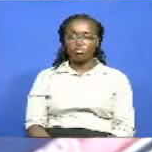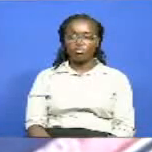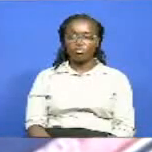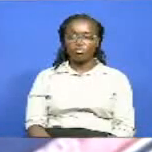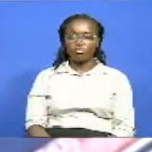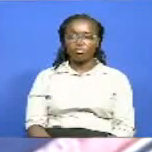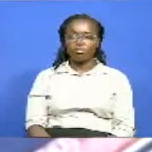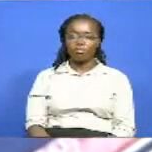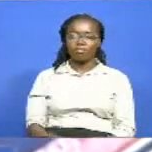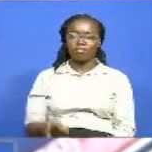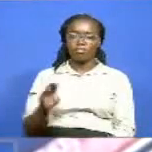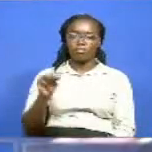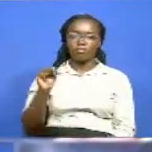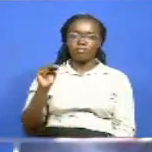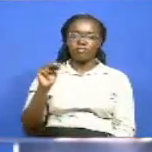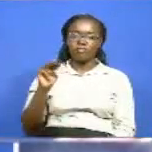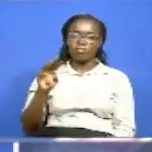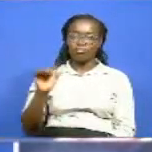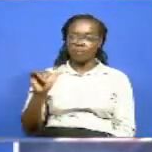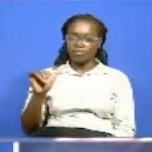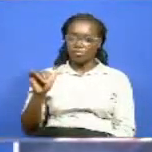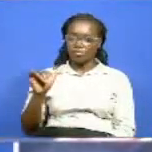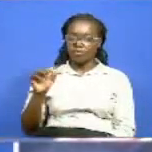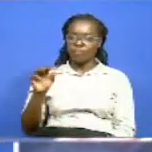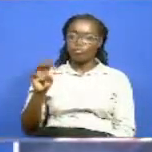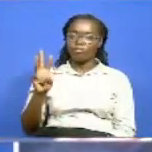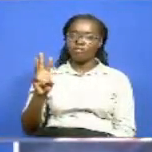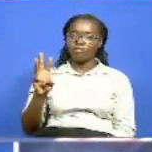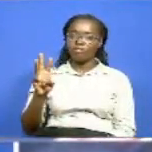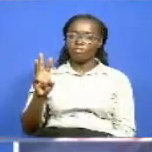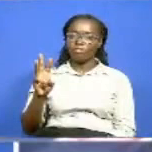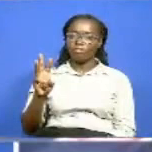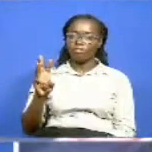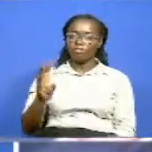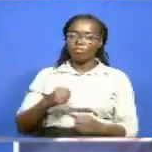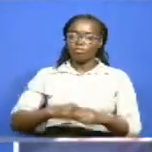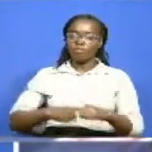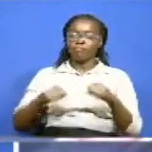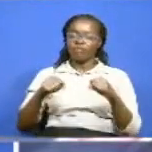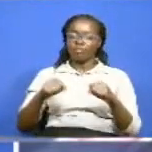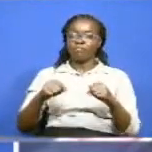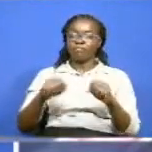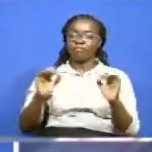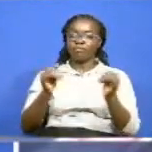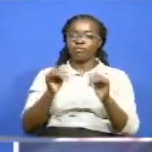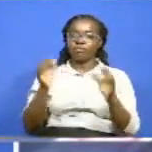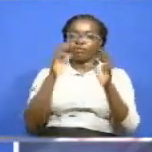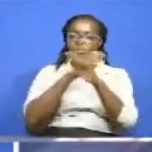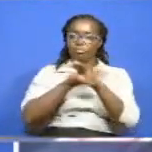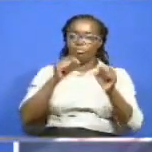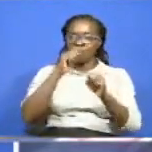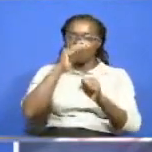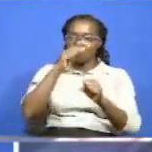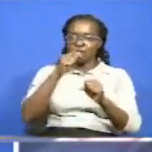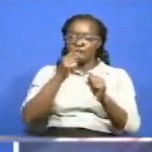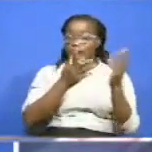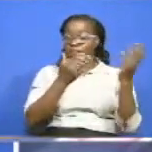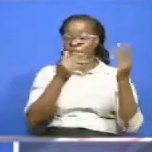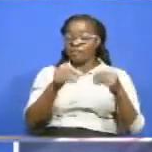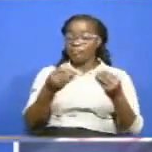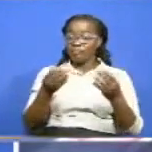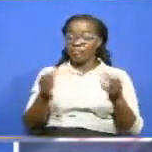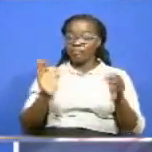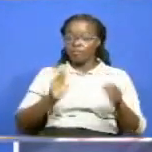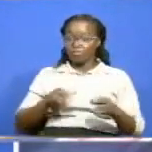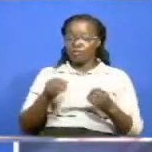Maendeleo ya Wanawake organization chairperson Rahab Muiu says the new president of Tanzania has given hope to many women